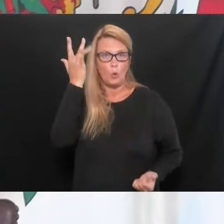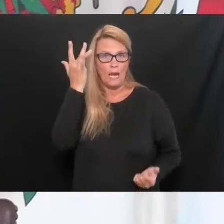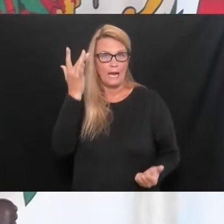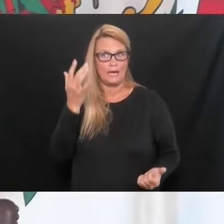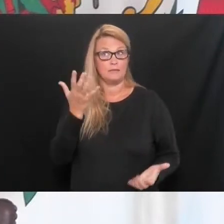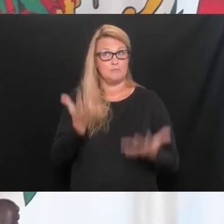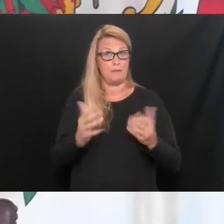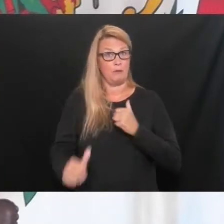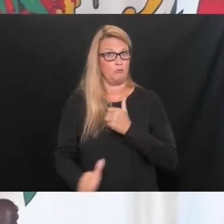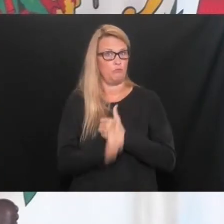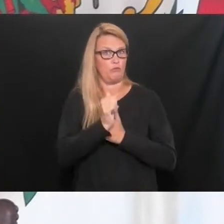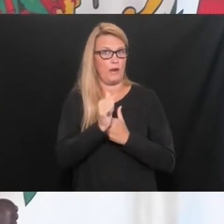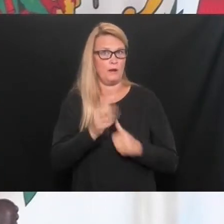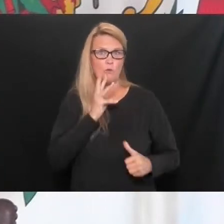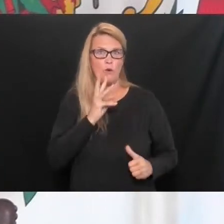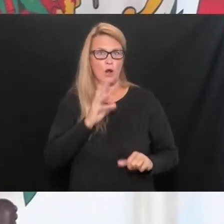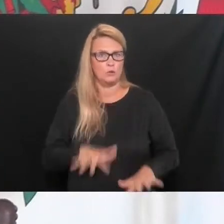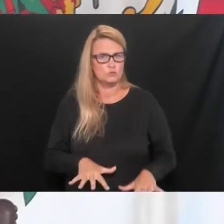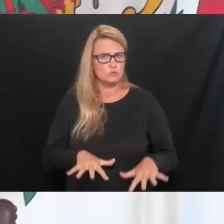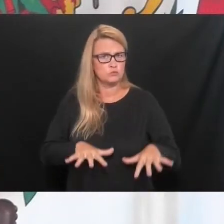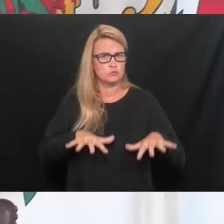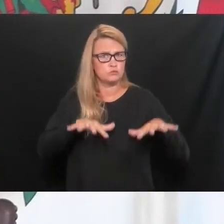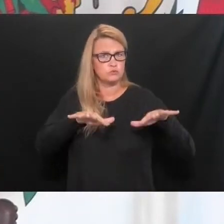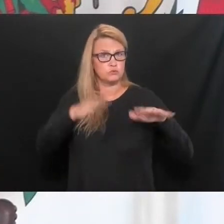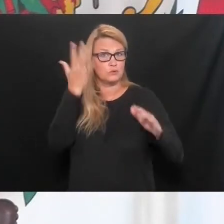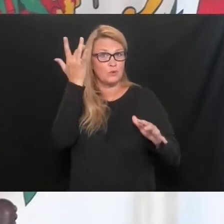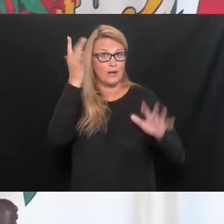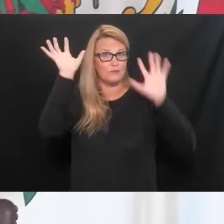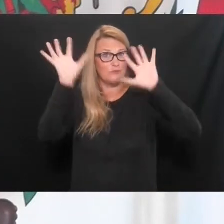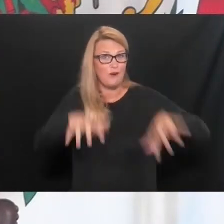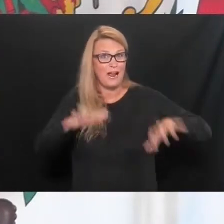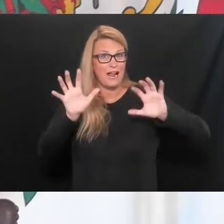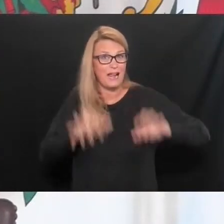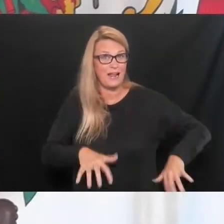that can very well happen from this, and